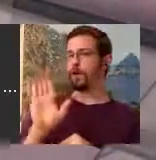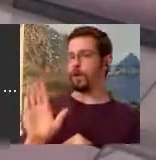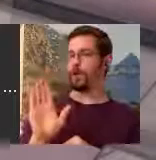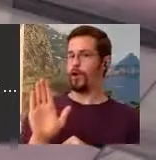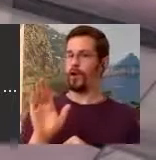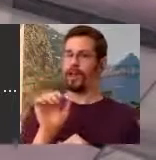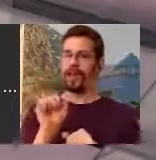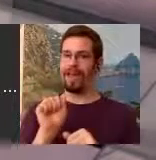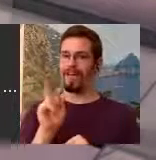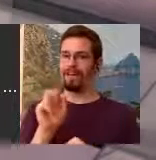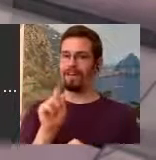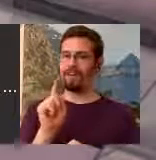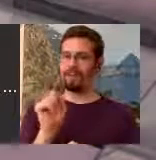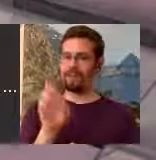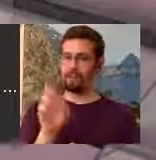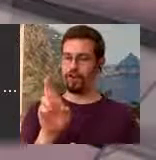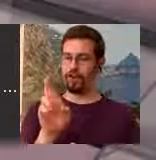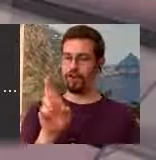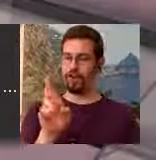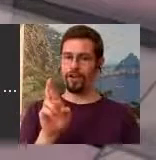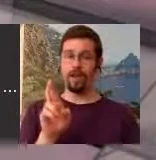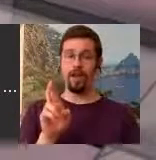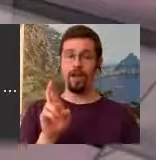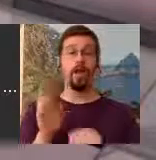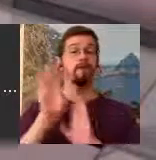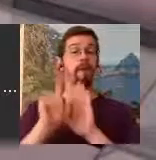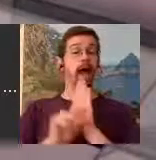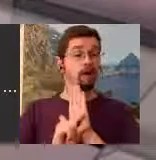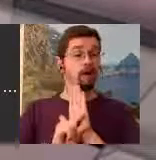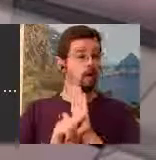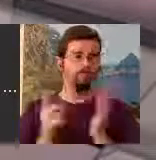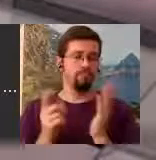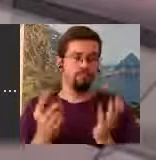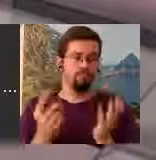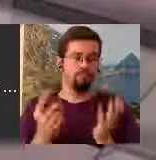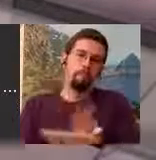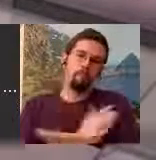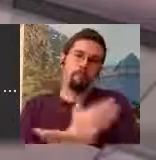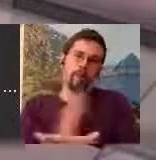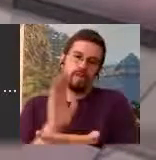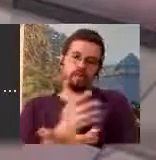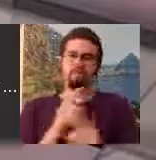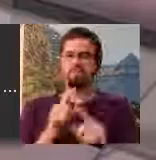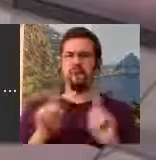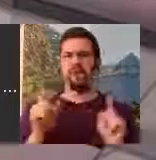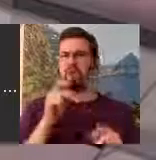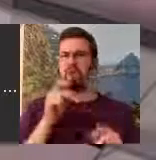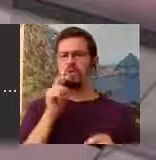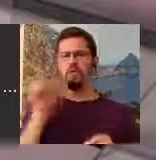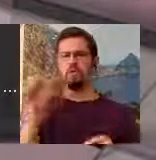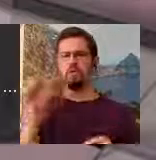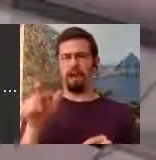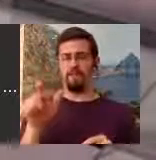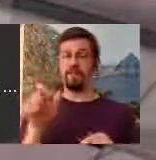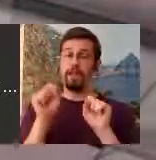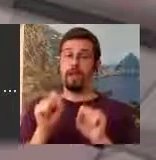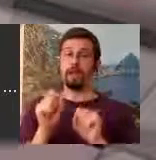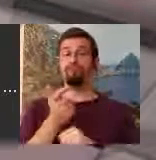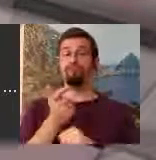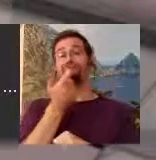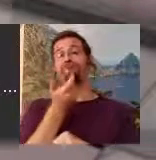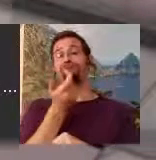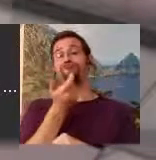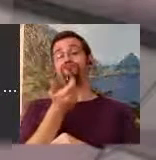moving. And the only sound in the background happens to be music, which I think we could mute and possibly watch the entire video. And